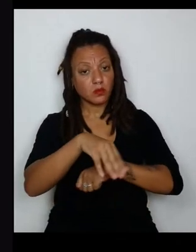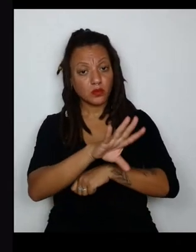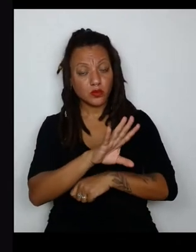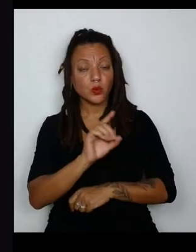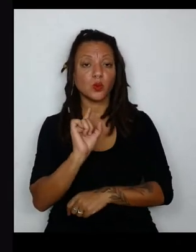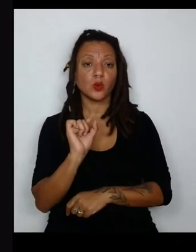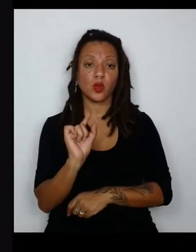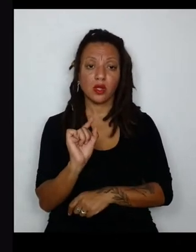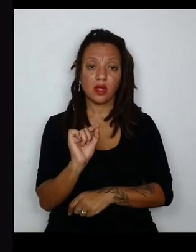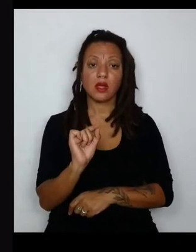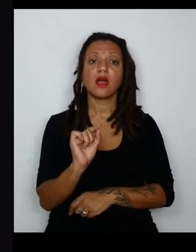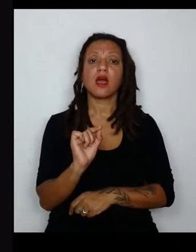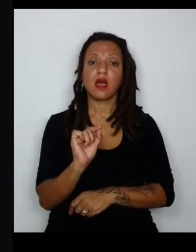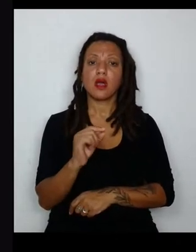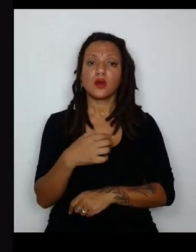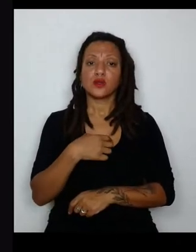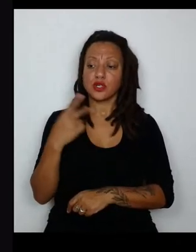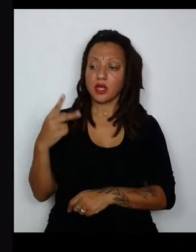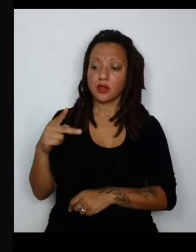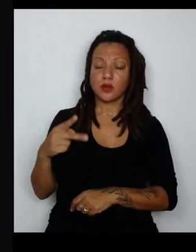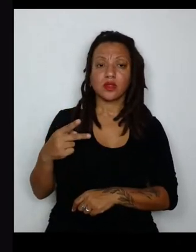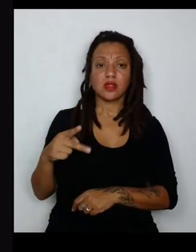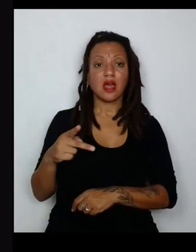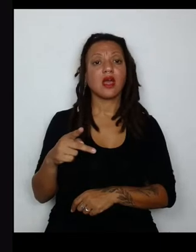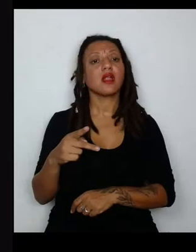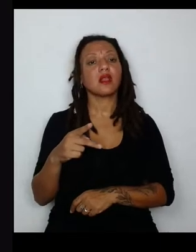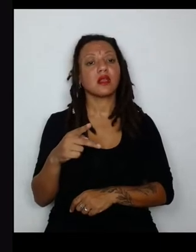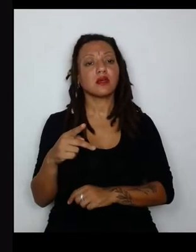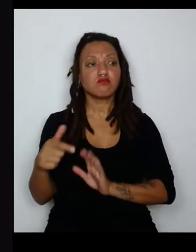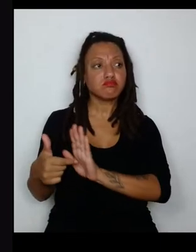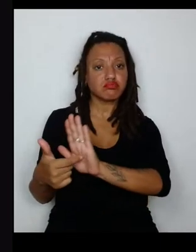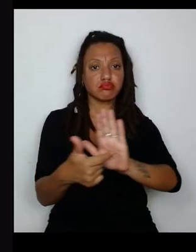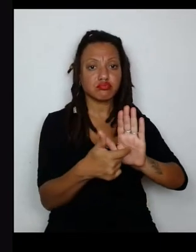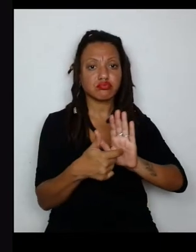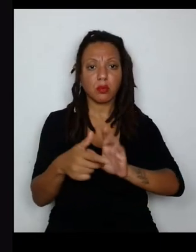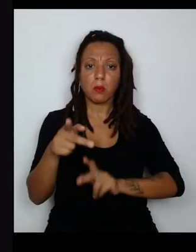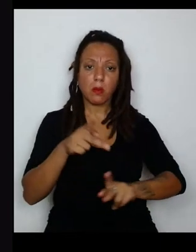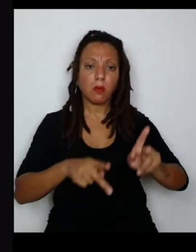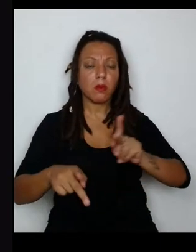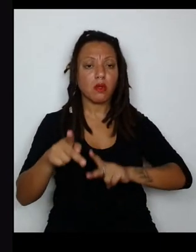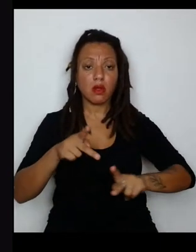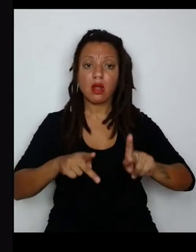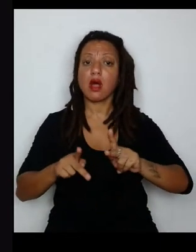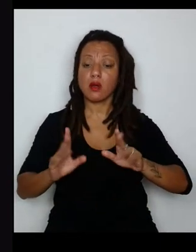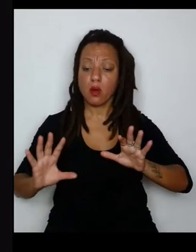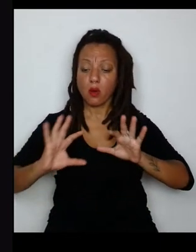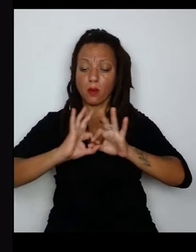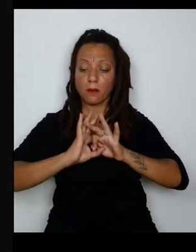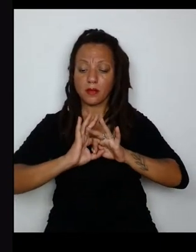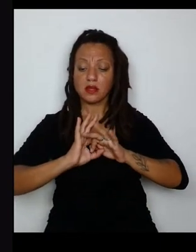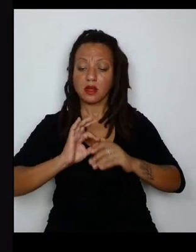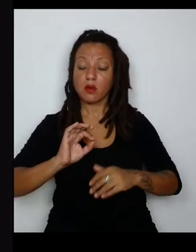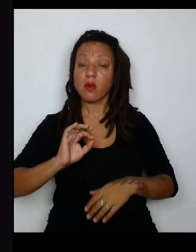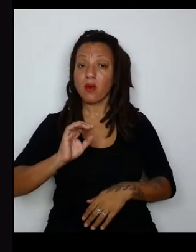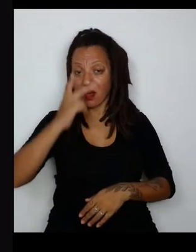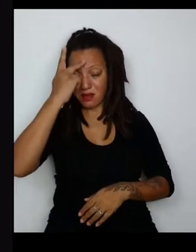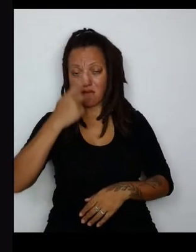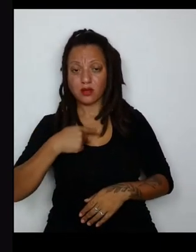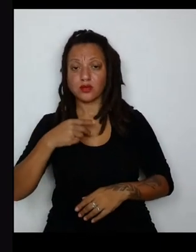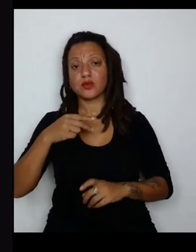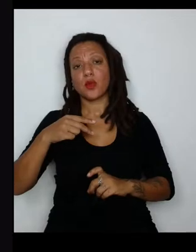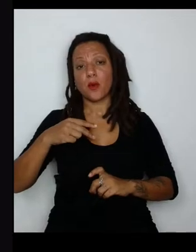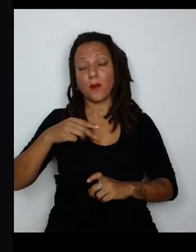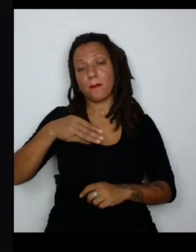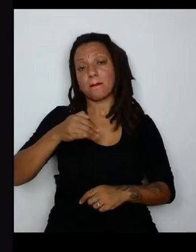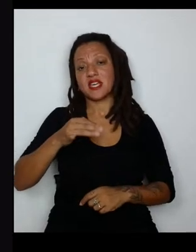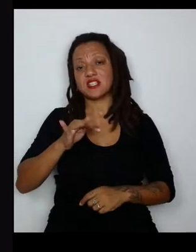remains linked to both his self-mythologizing and his iconographic mythologizing of the